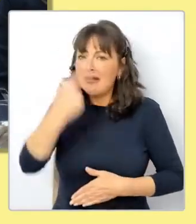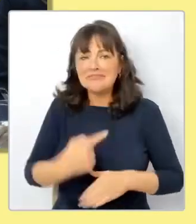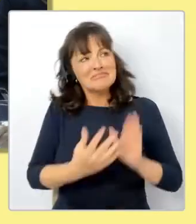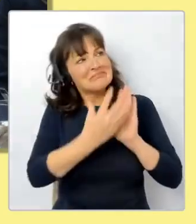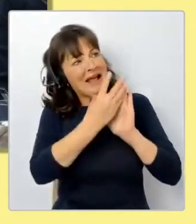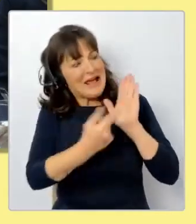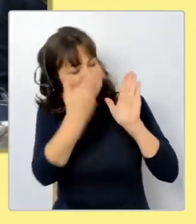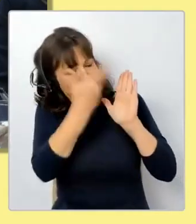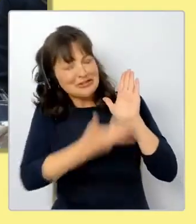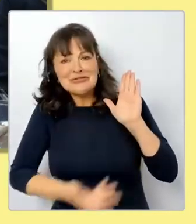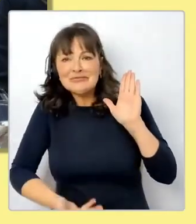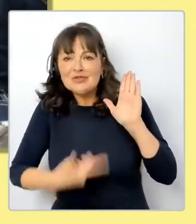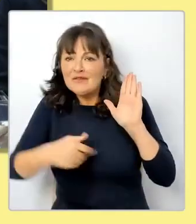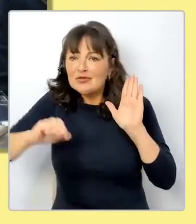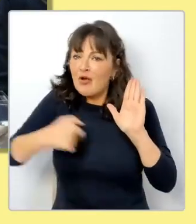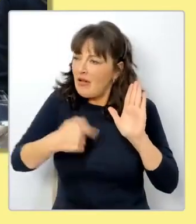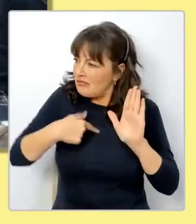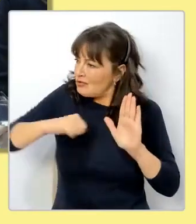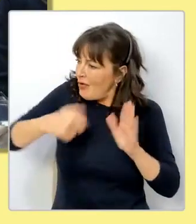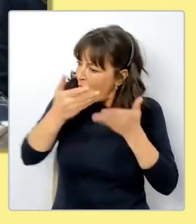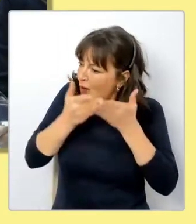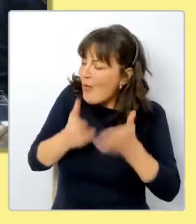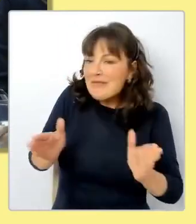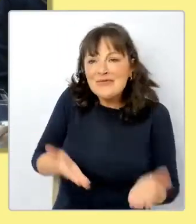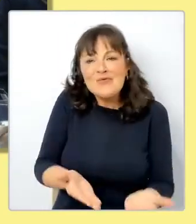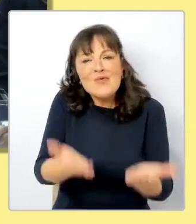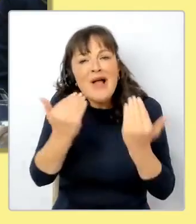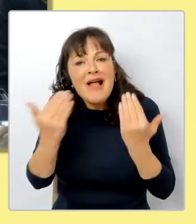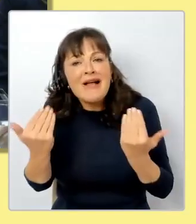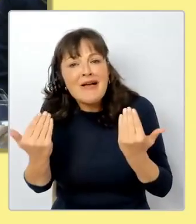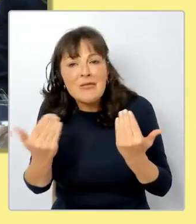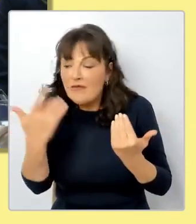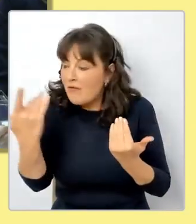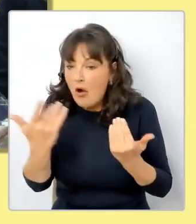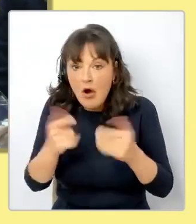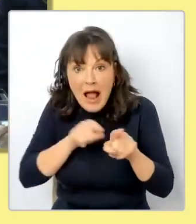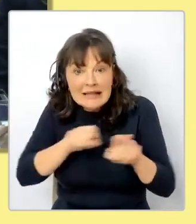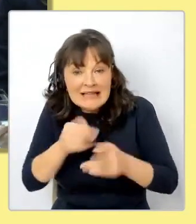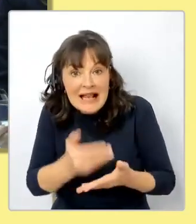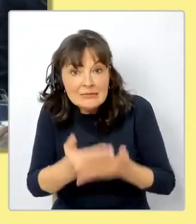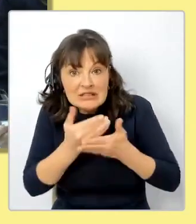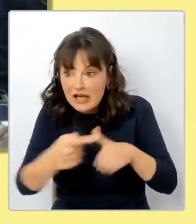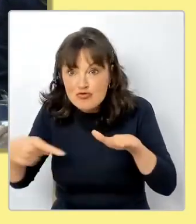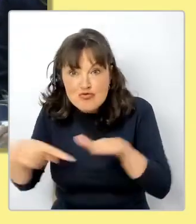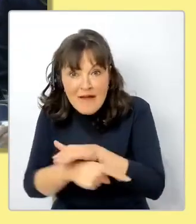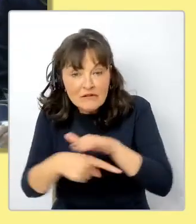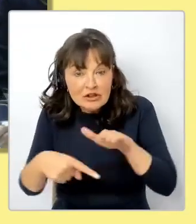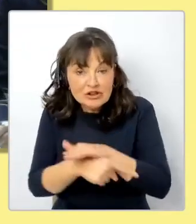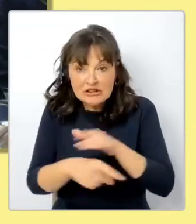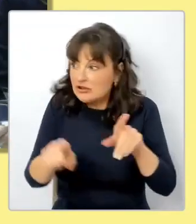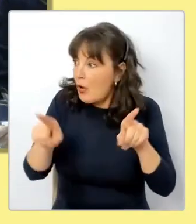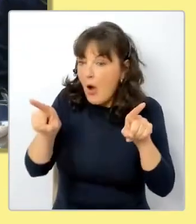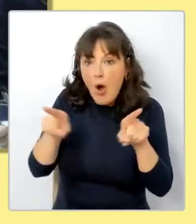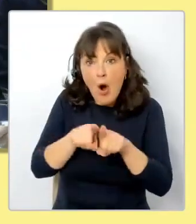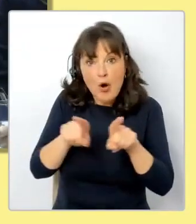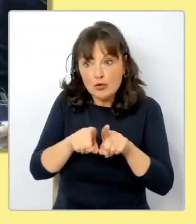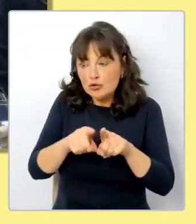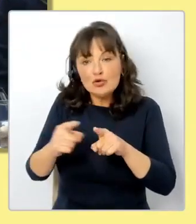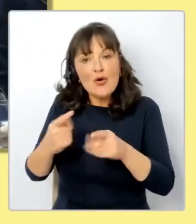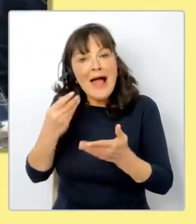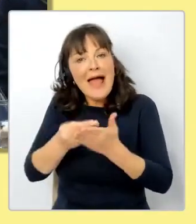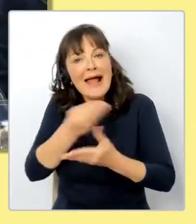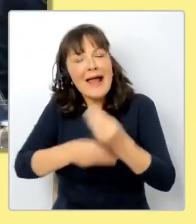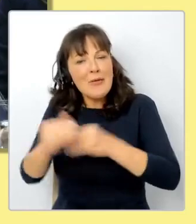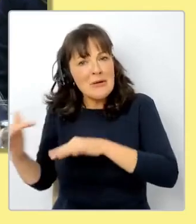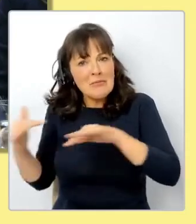to refugees, to asylum seekers, to those who have chosen to make Scotland their home is critical. You know, the question was asked last night